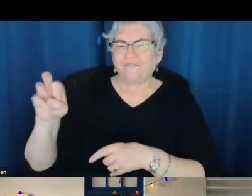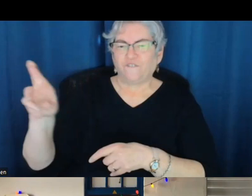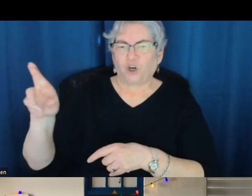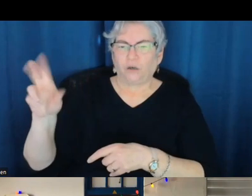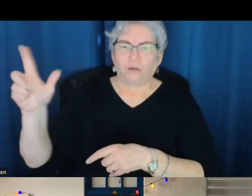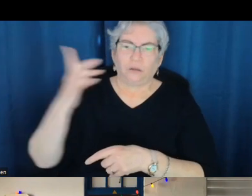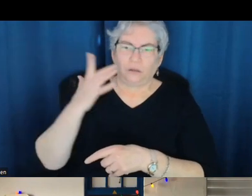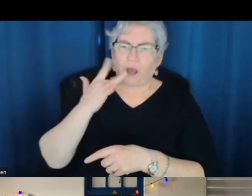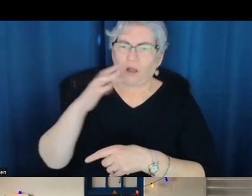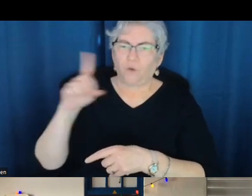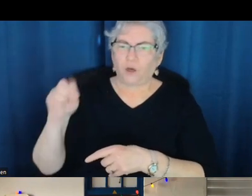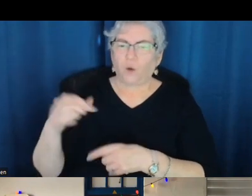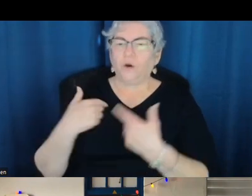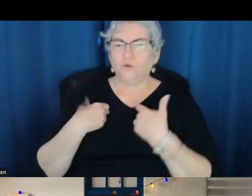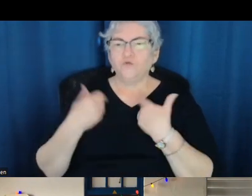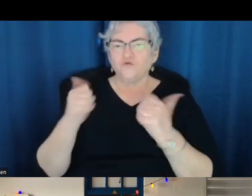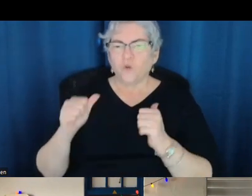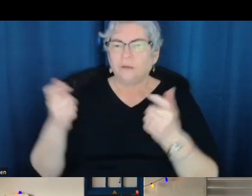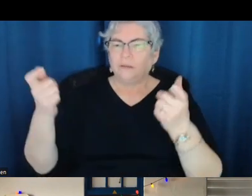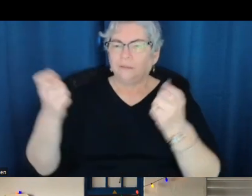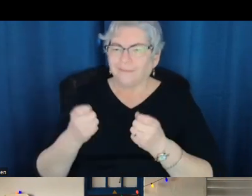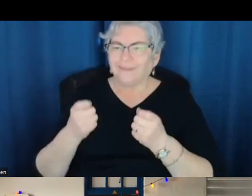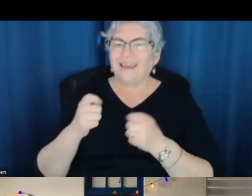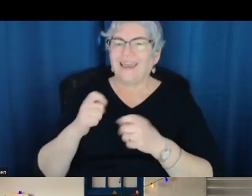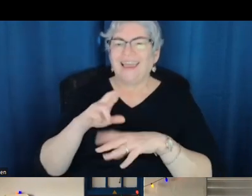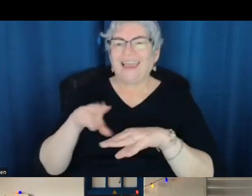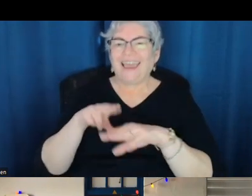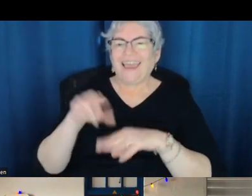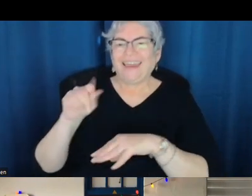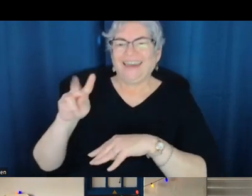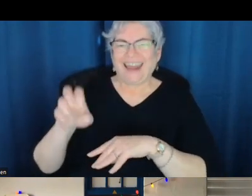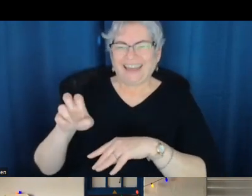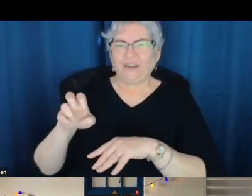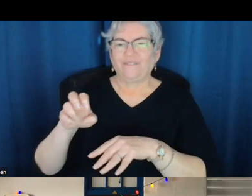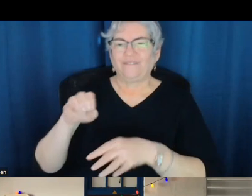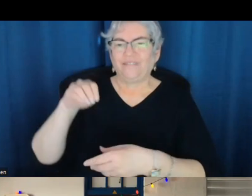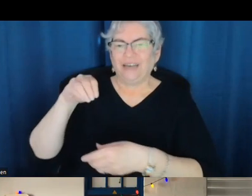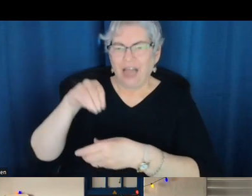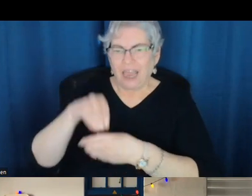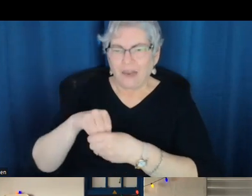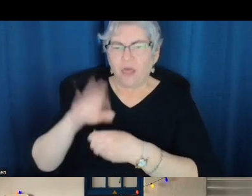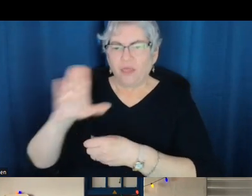I was trying to bring native plants back into the park system in their ornamental beds,